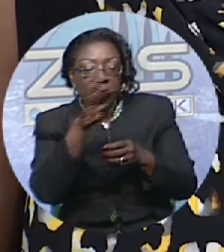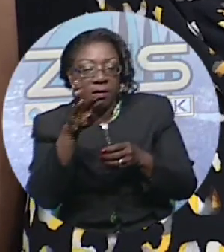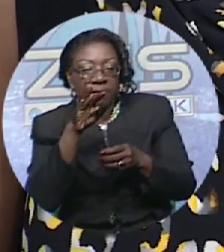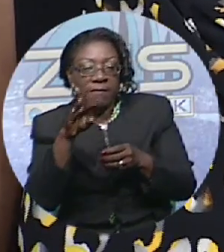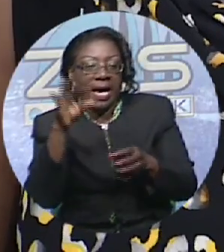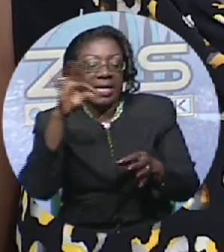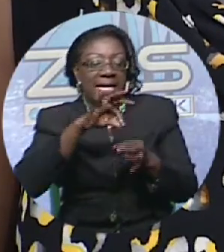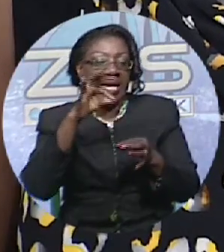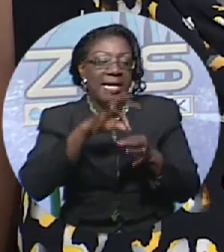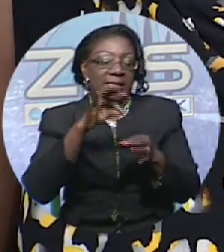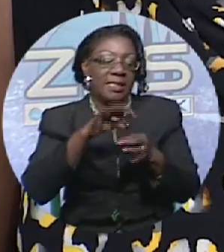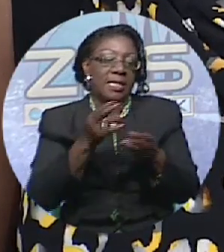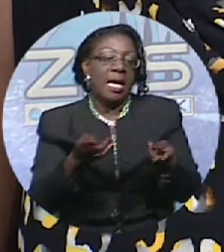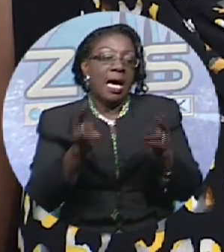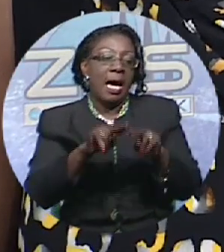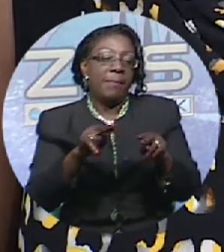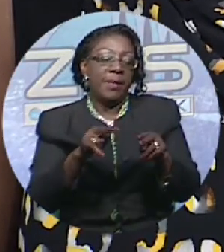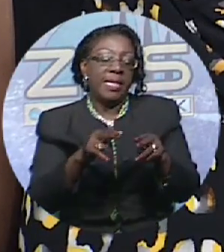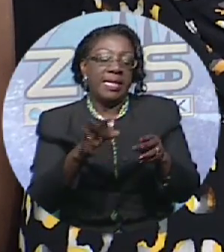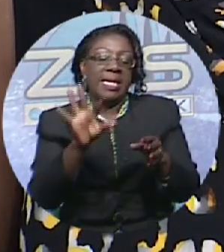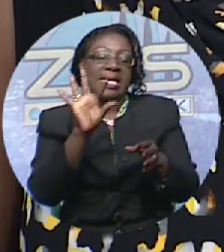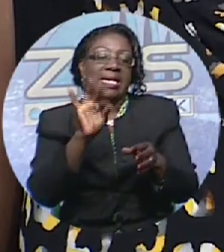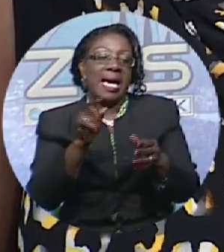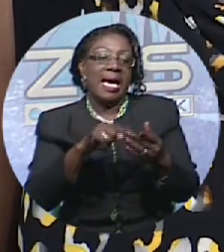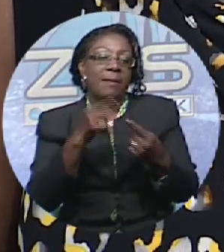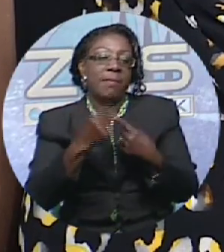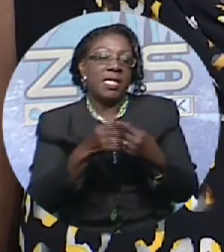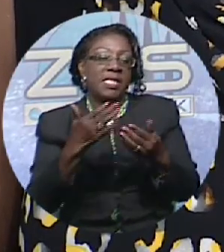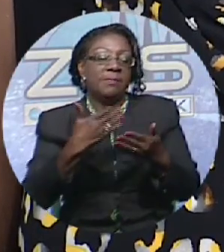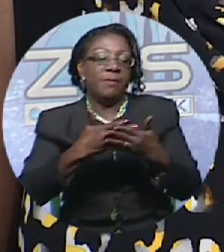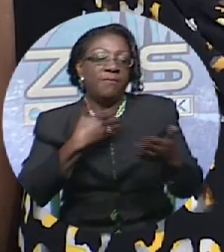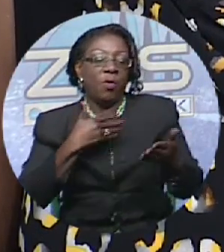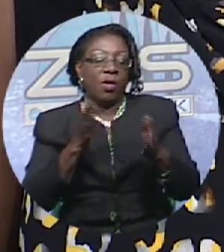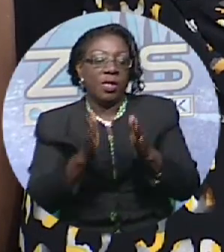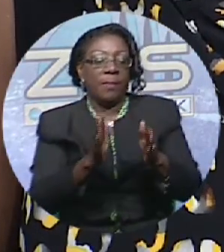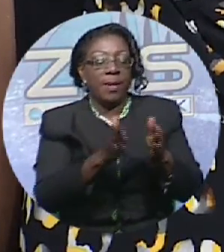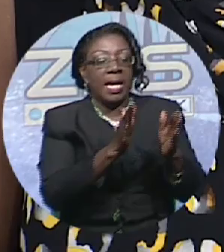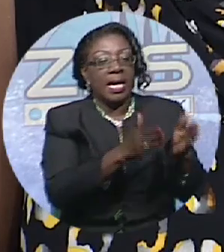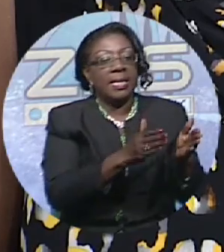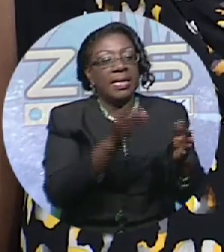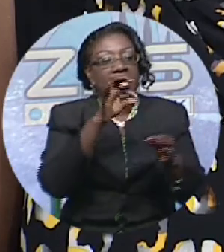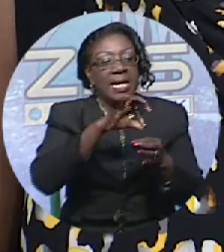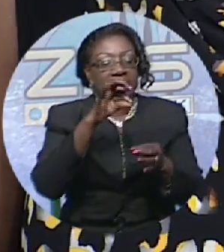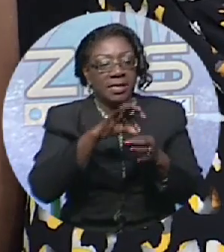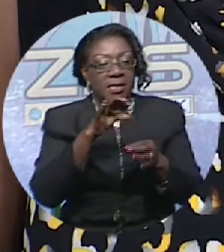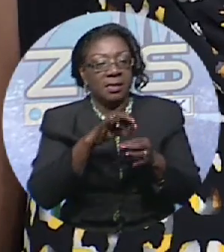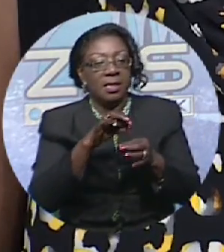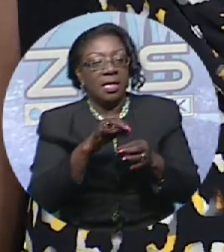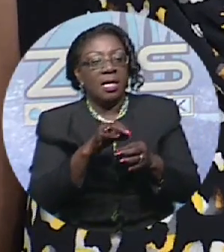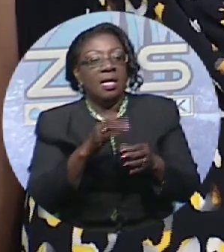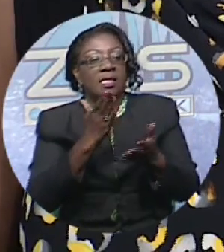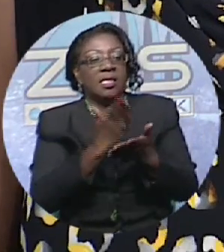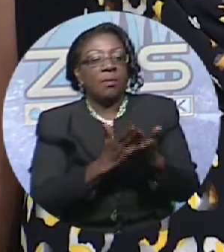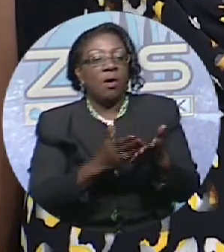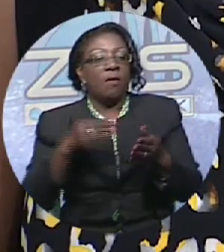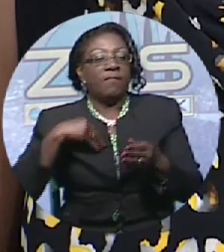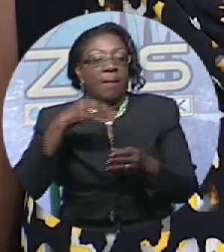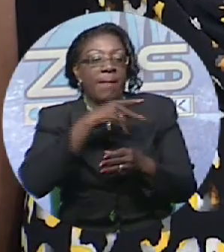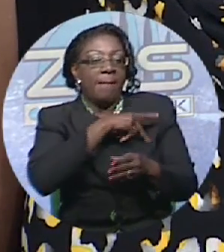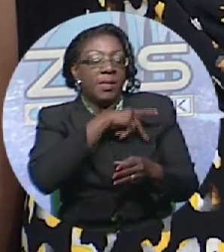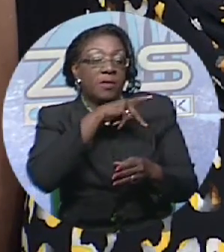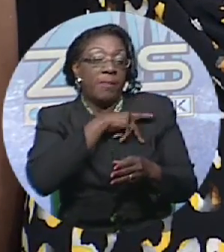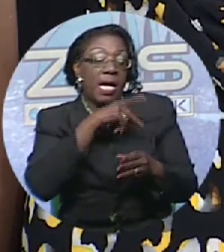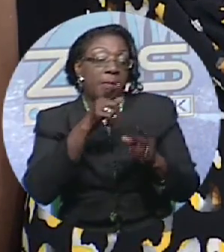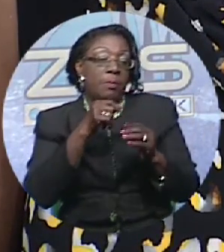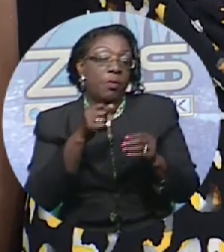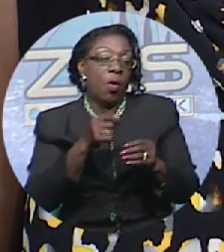of schedule following a period of political instability in which 14 members of parliament were convicted of bribery. The convictions